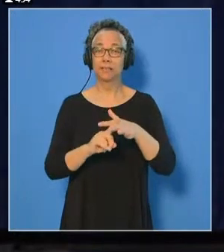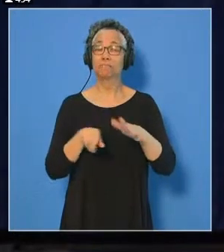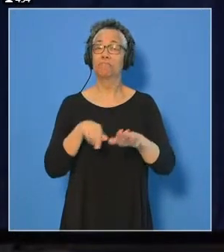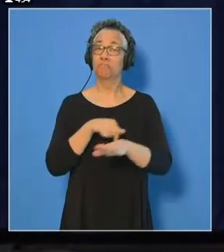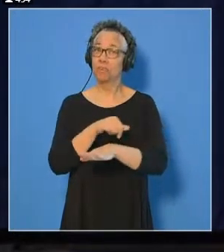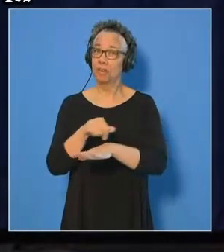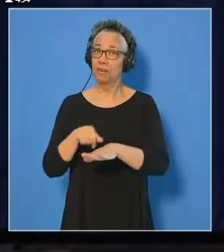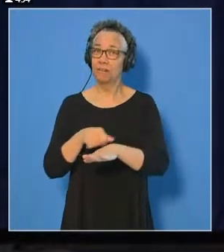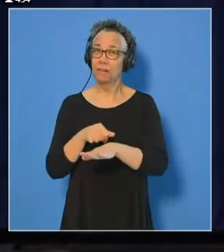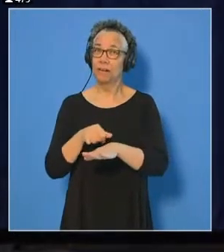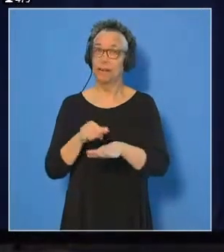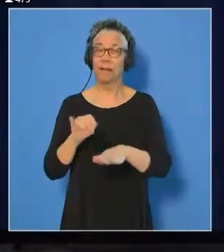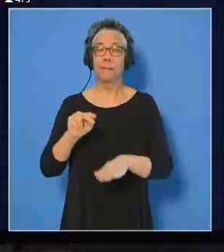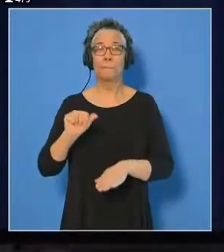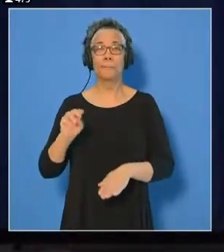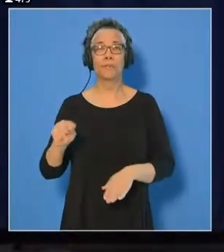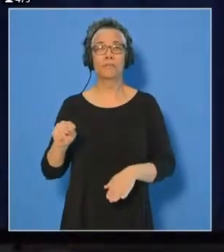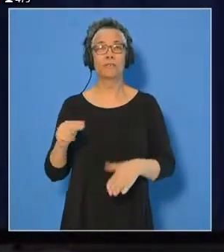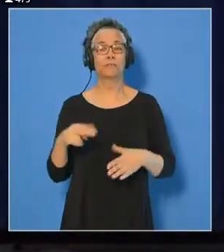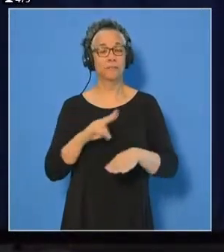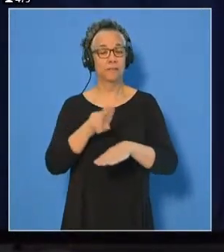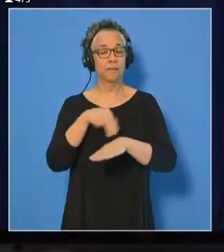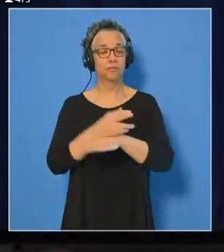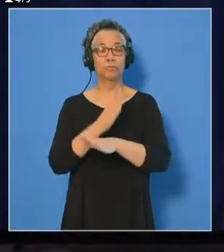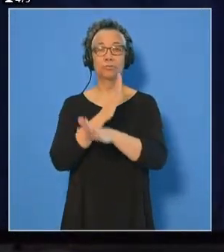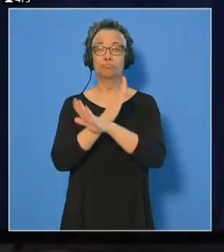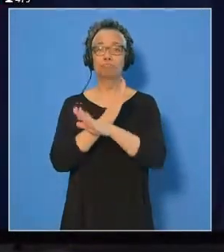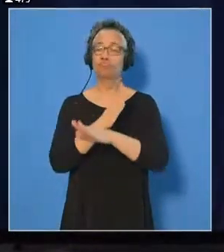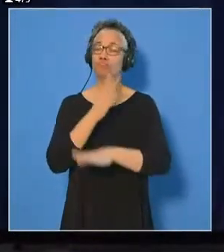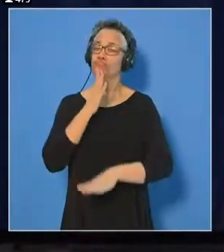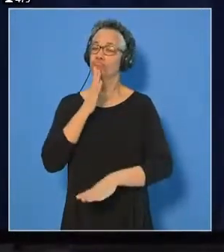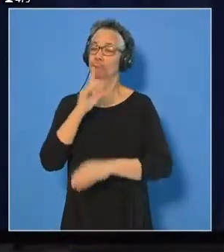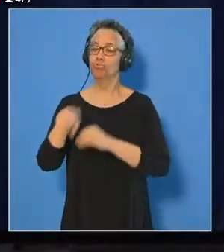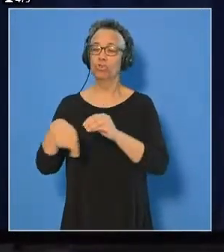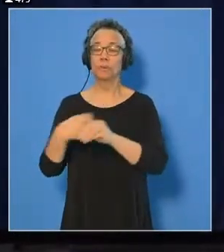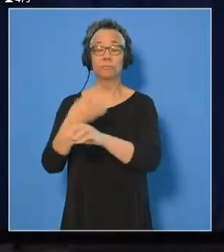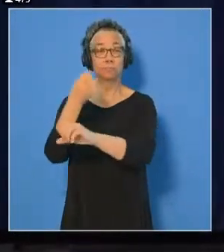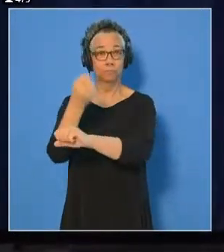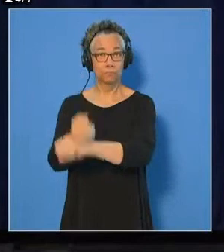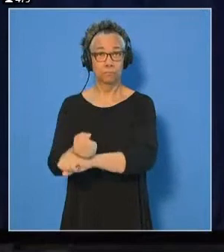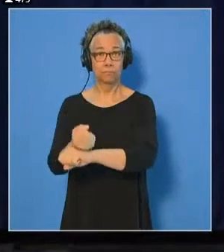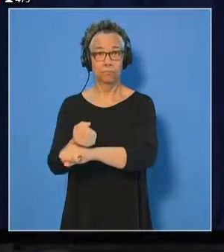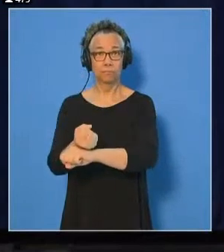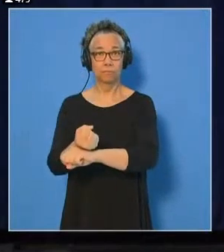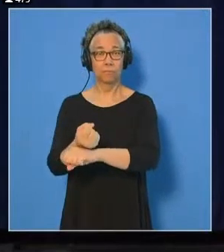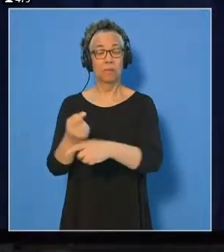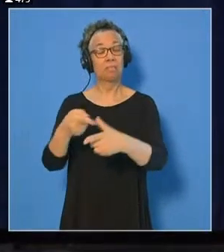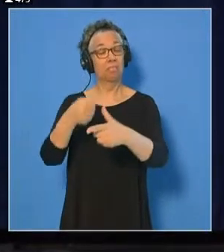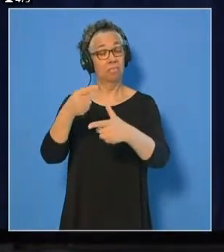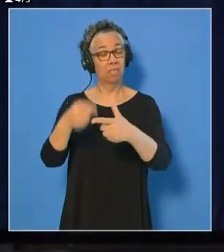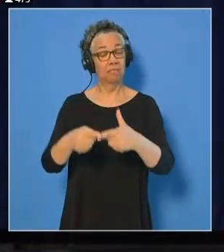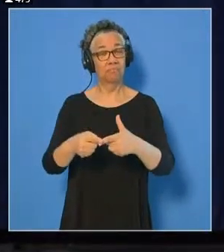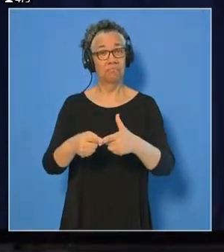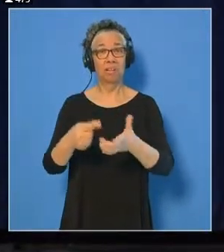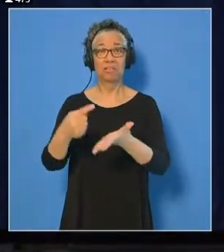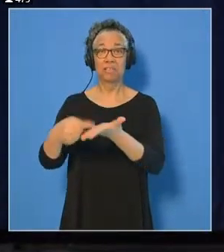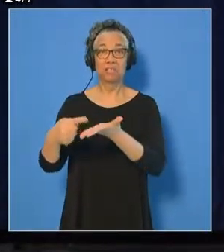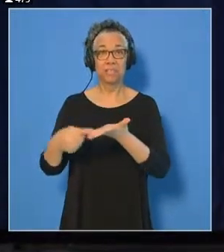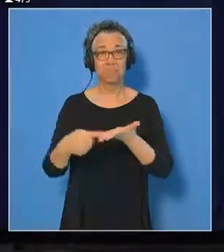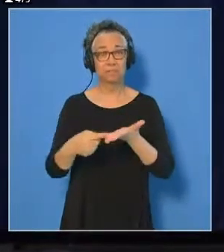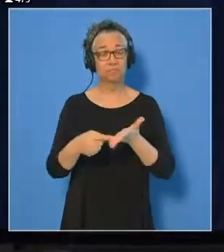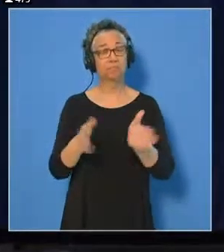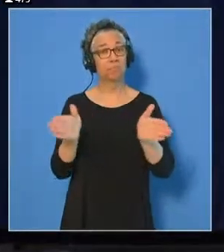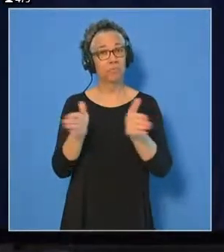of National Security will provide an update on matters surrounding the shelter in place. I will then touch on some matters relevant to small